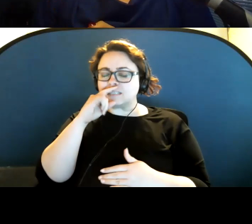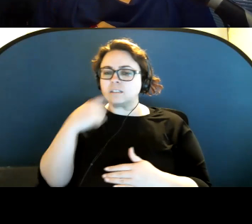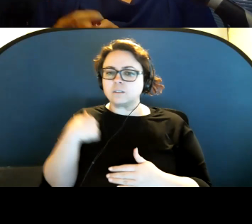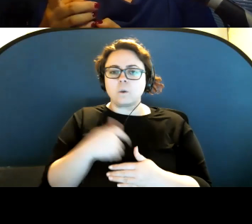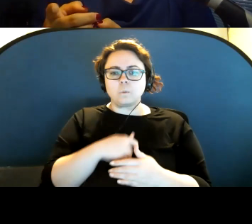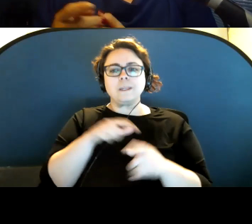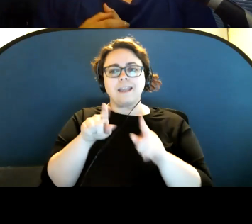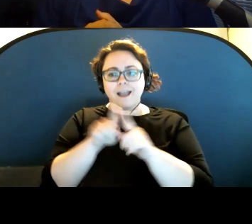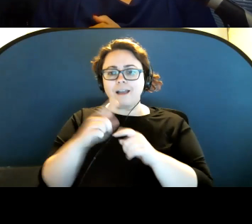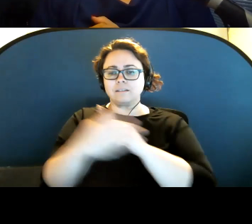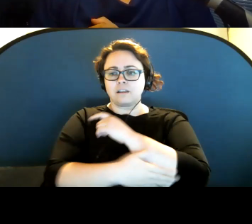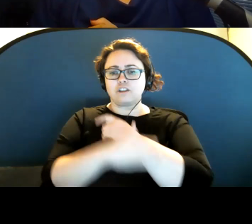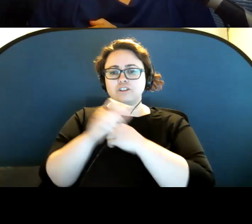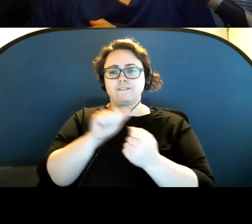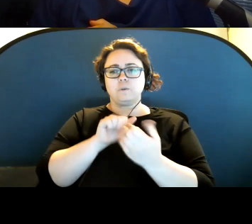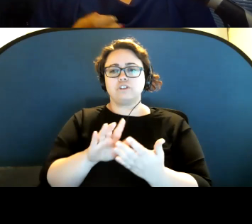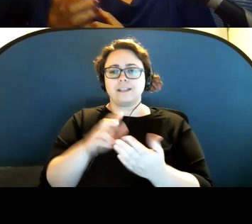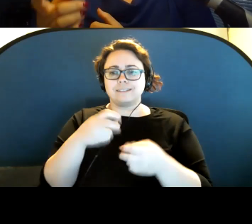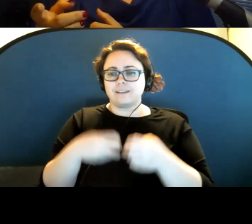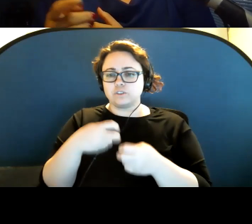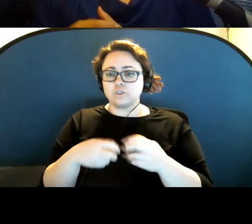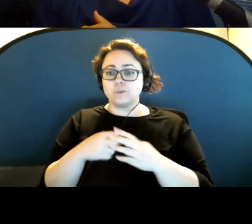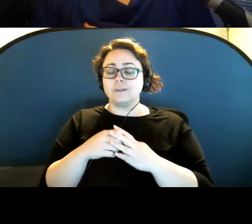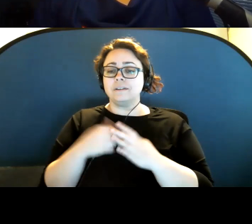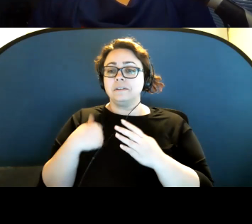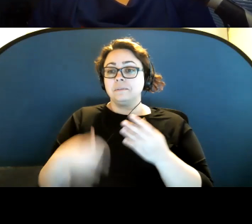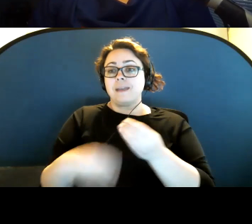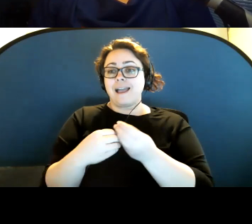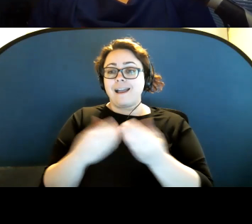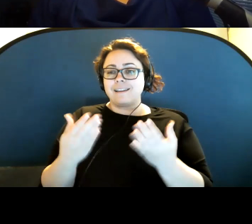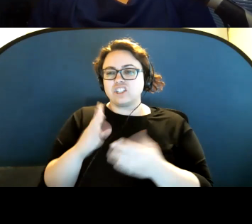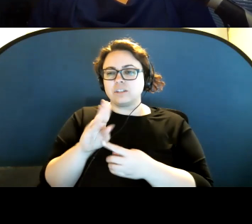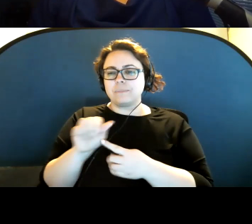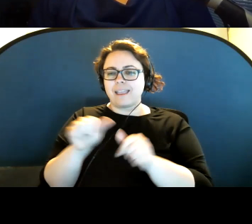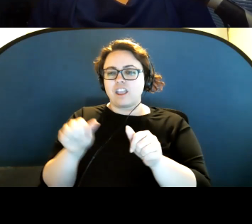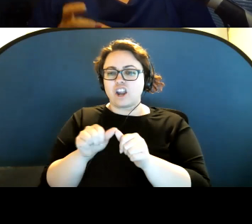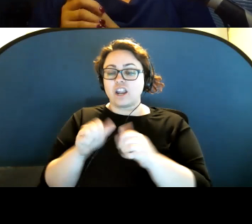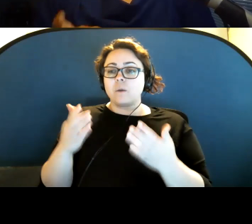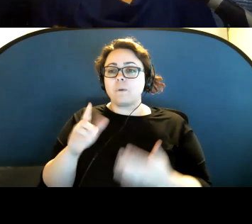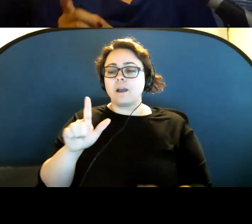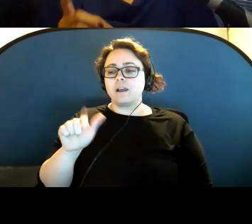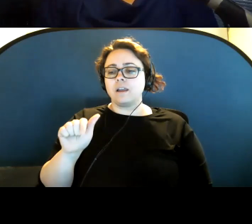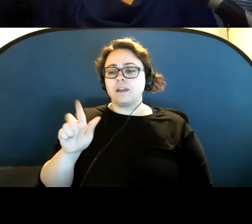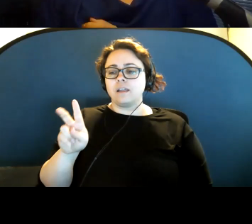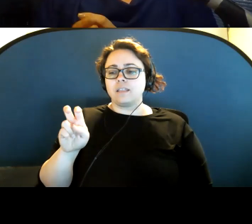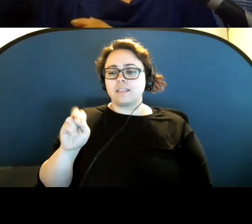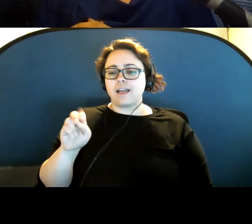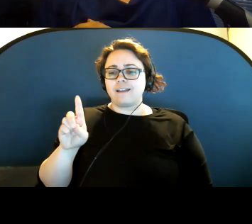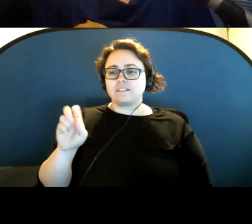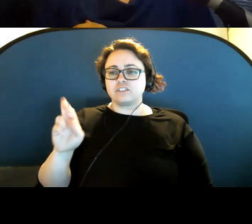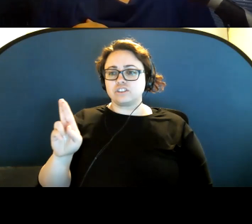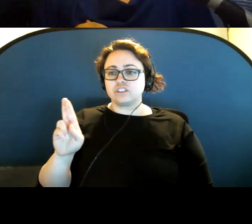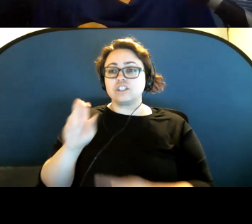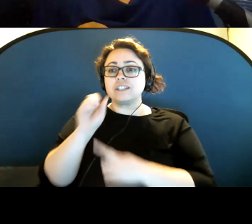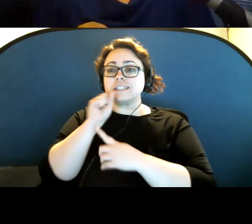this issue. And I would just add a couple things here in the Bay Area, but it's a great website, is the Lavender Seniors. They have tremendous training